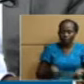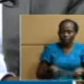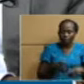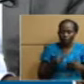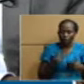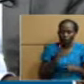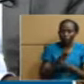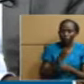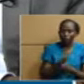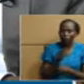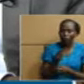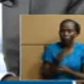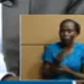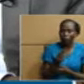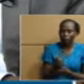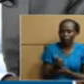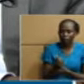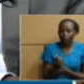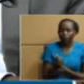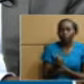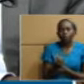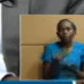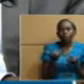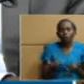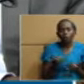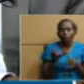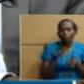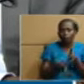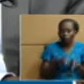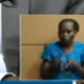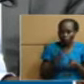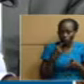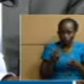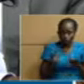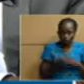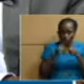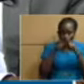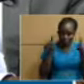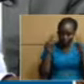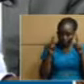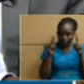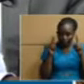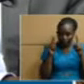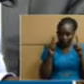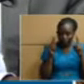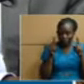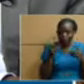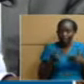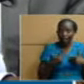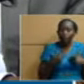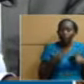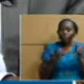terms of taxes. So the people who have been coming out of the university do not have